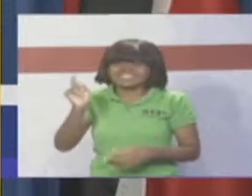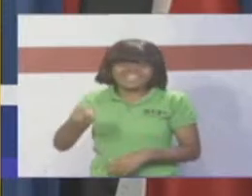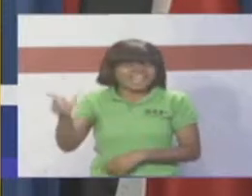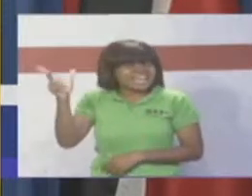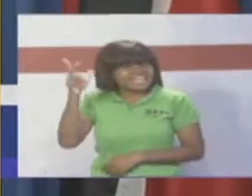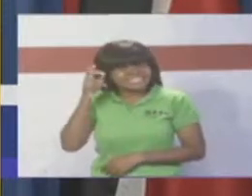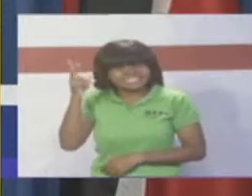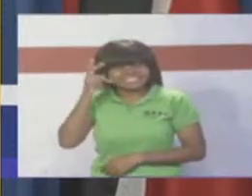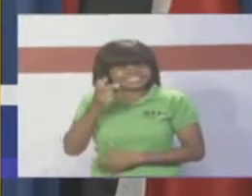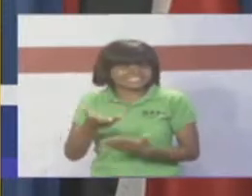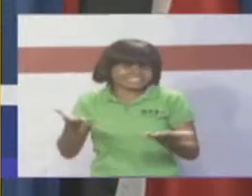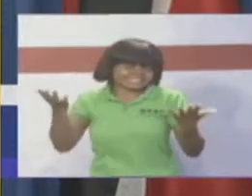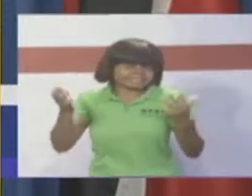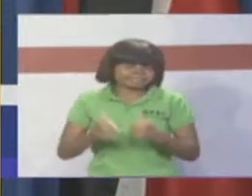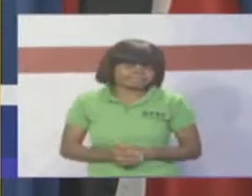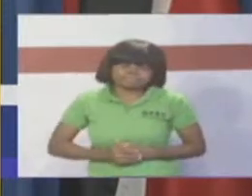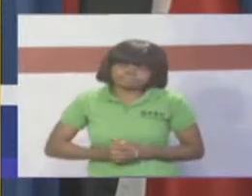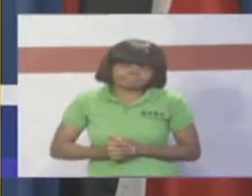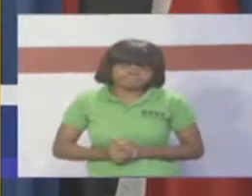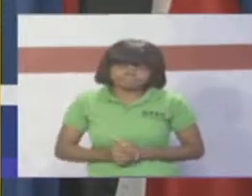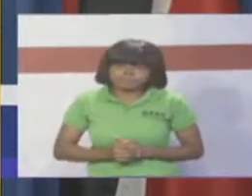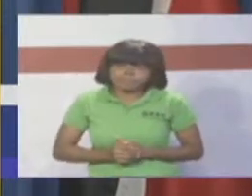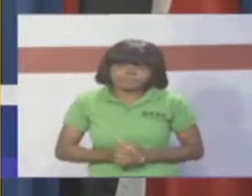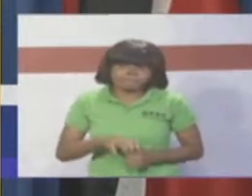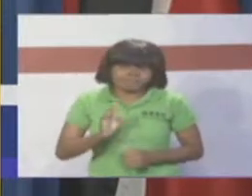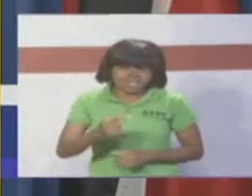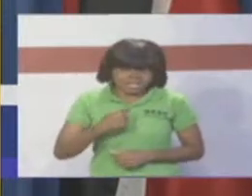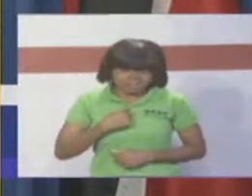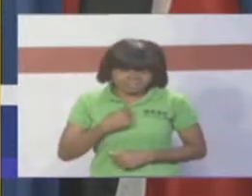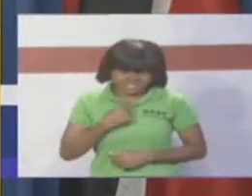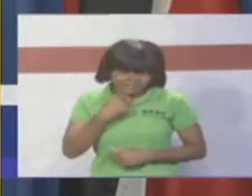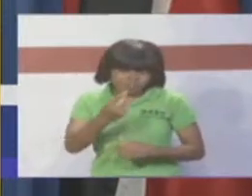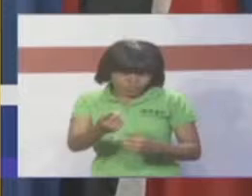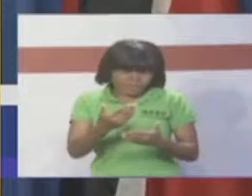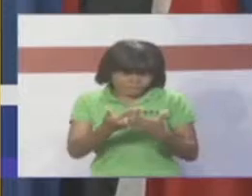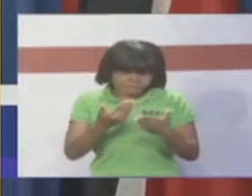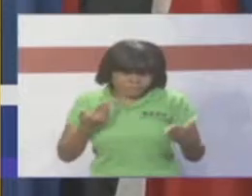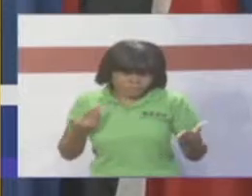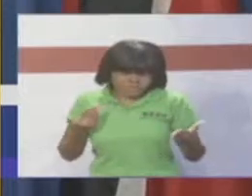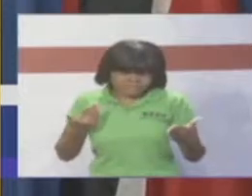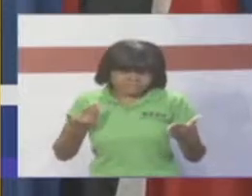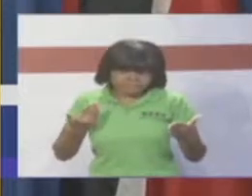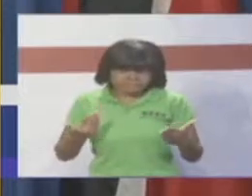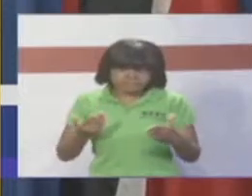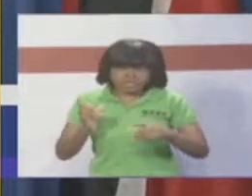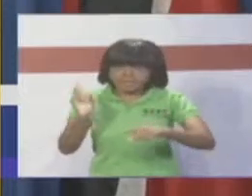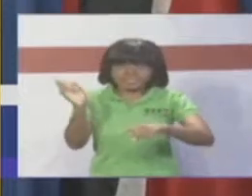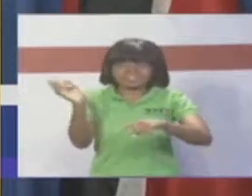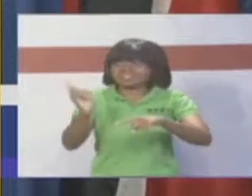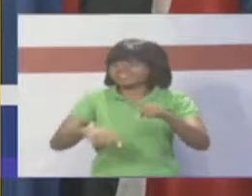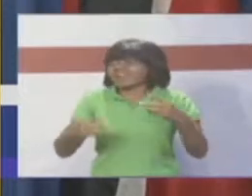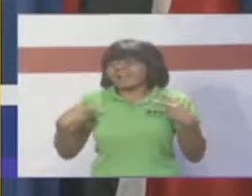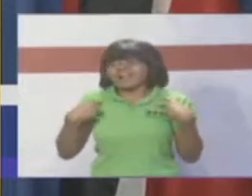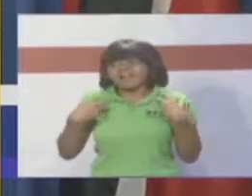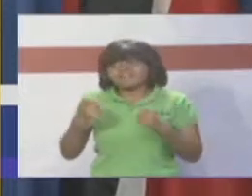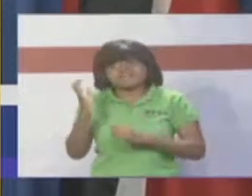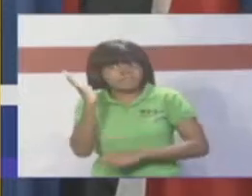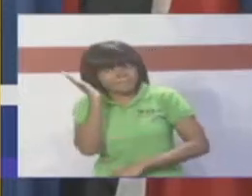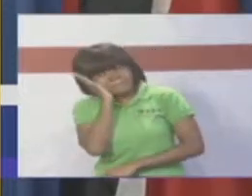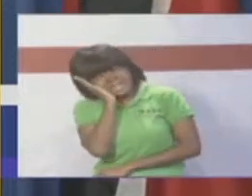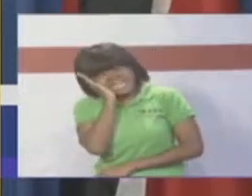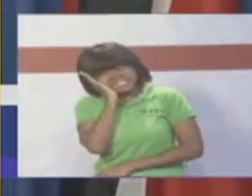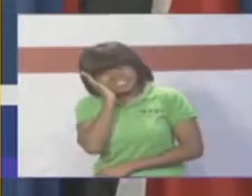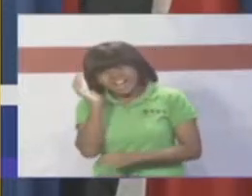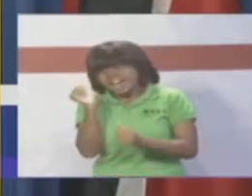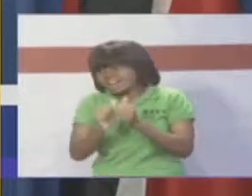I did say before, it is not possible to have a bed reserve for everybody who gets sick. There's a limited number of beds in a limited